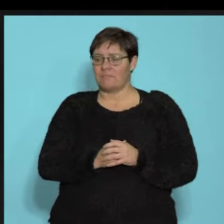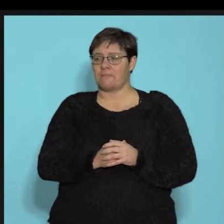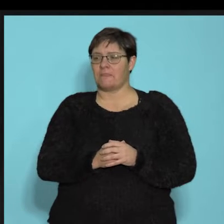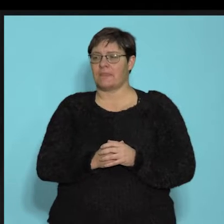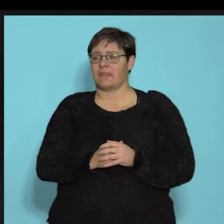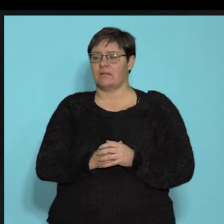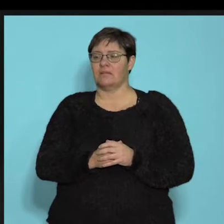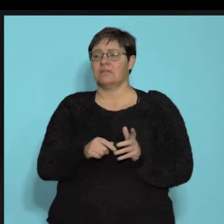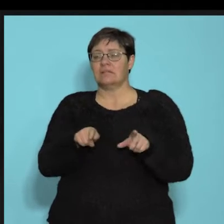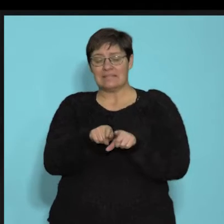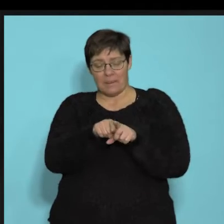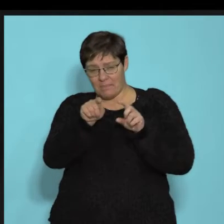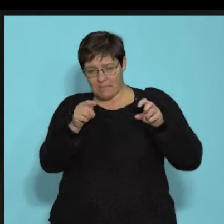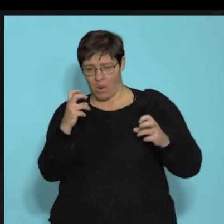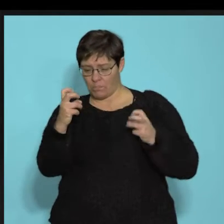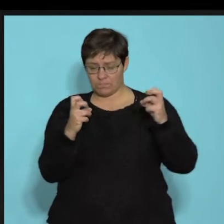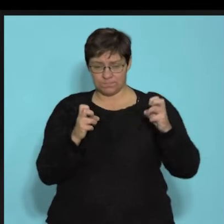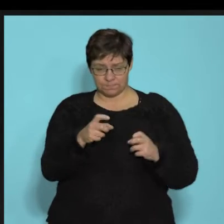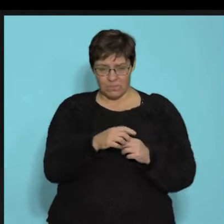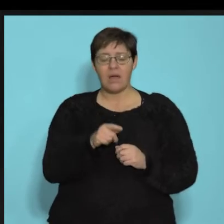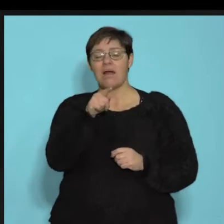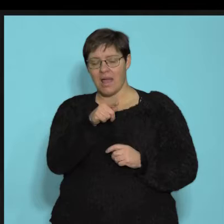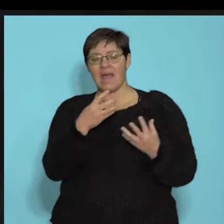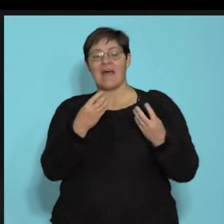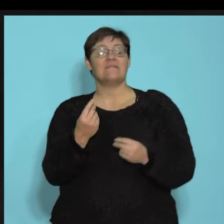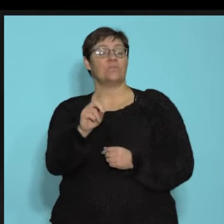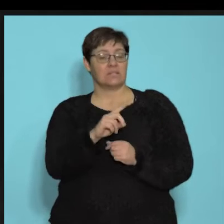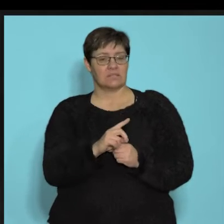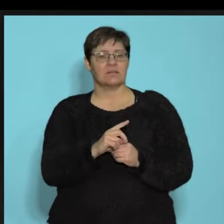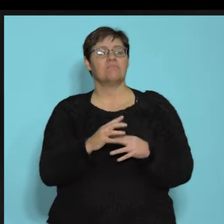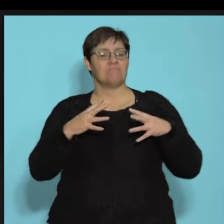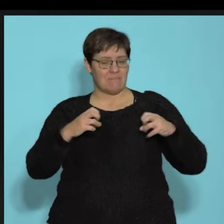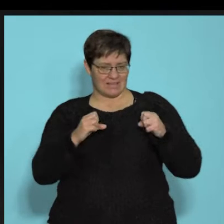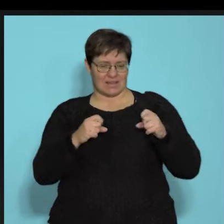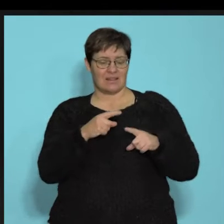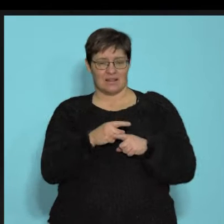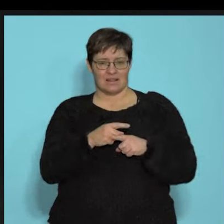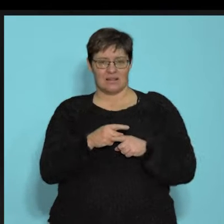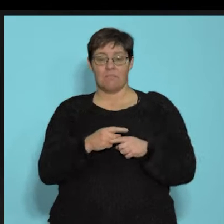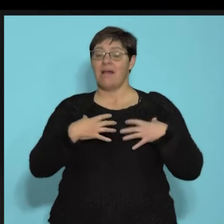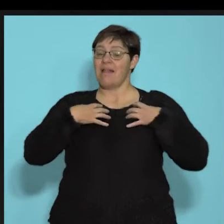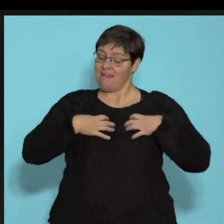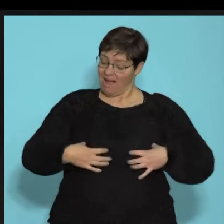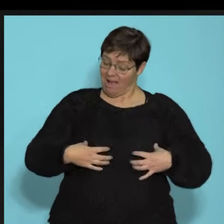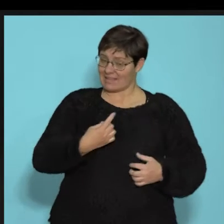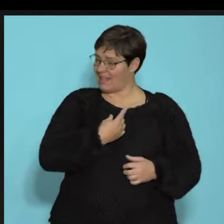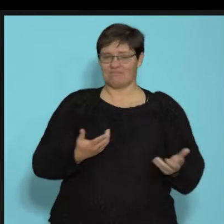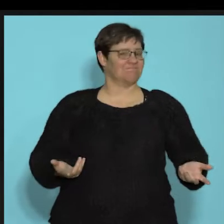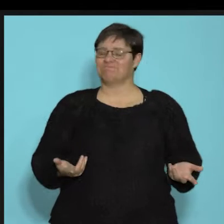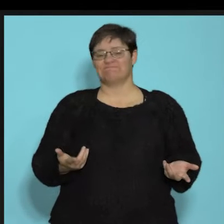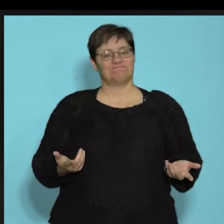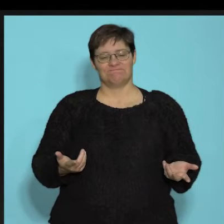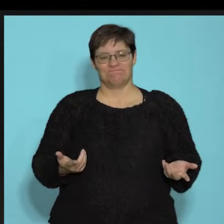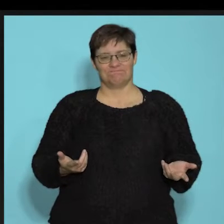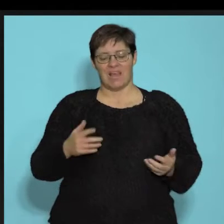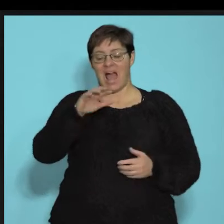my bronchus, and even my bronchioli, they have got muscles in, but not my lungs. My lungs